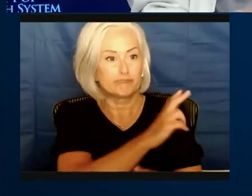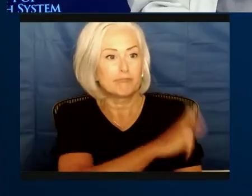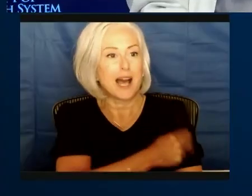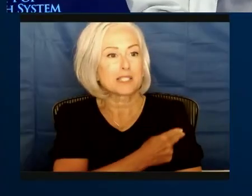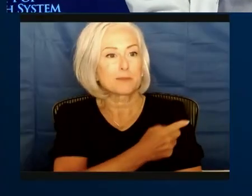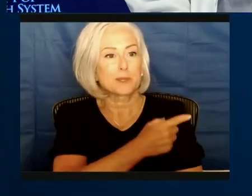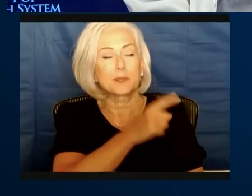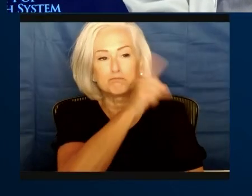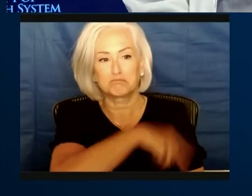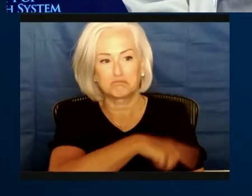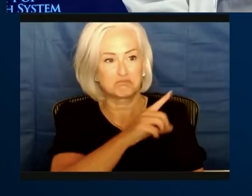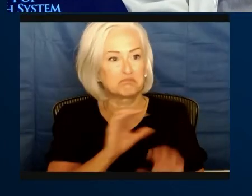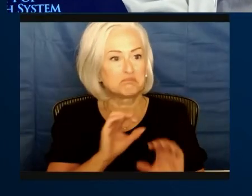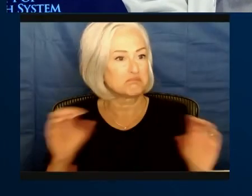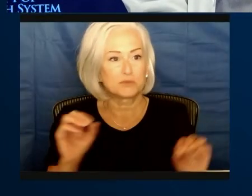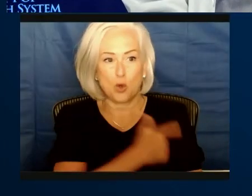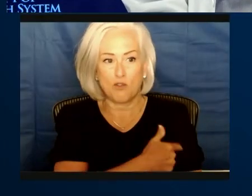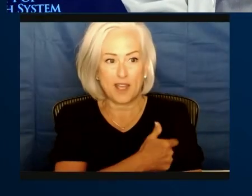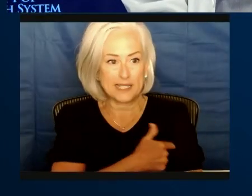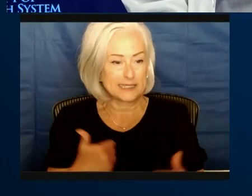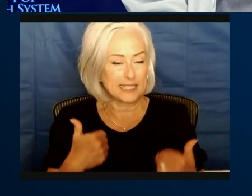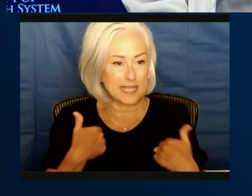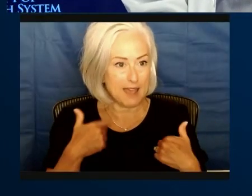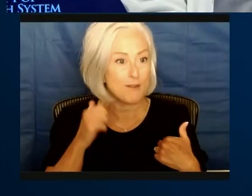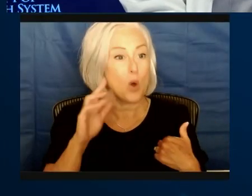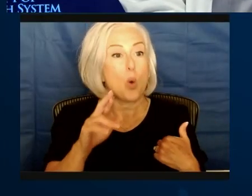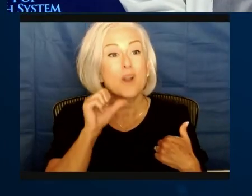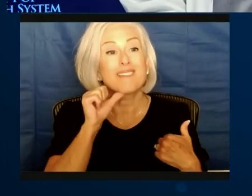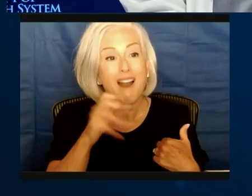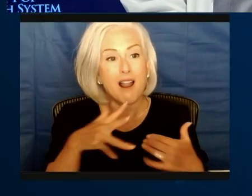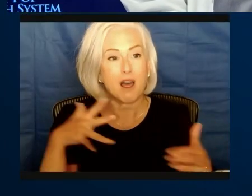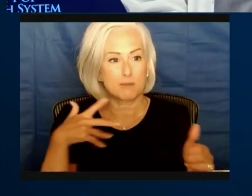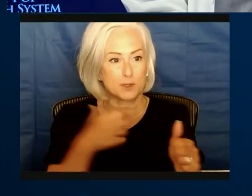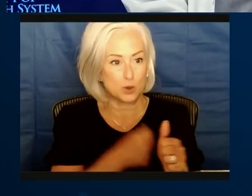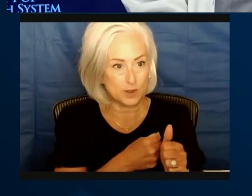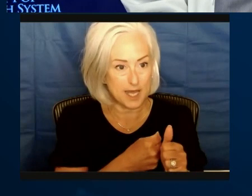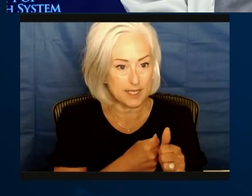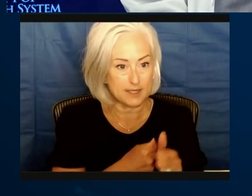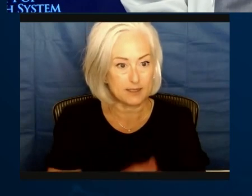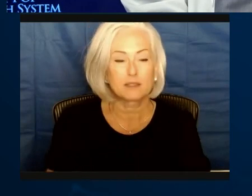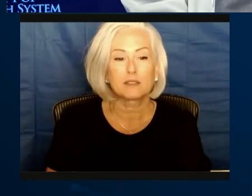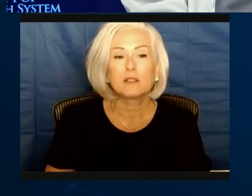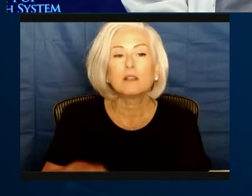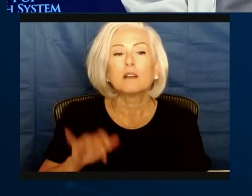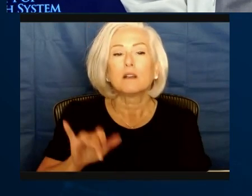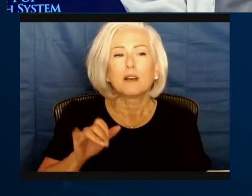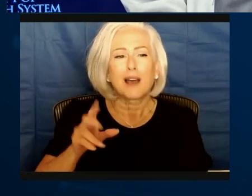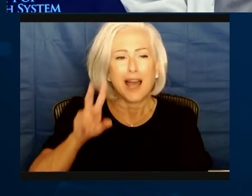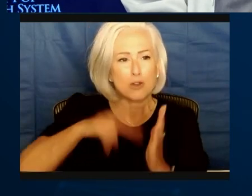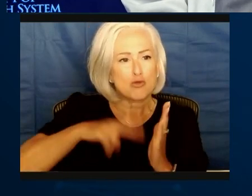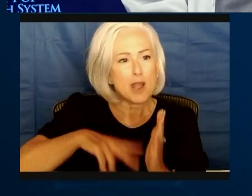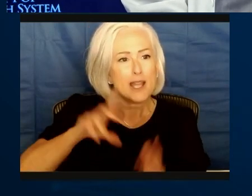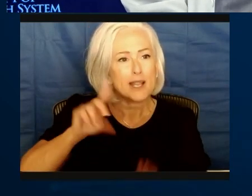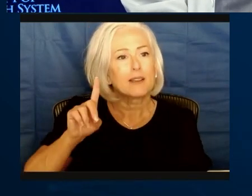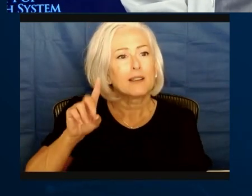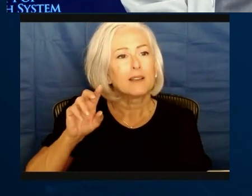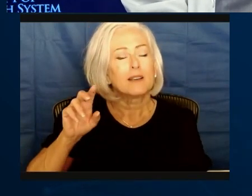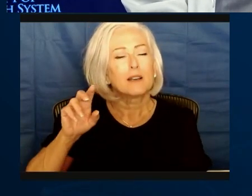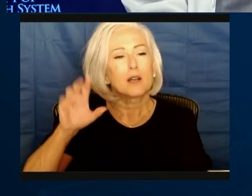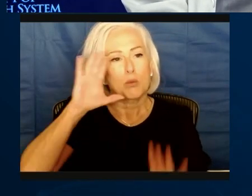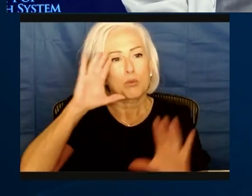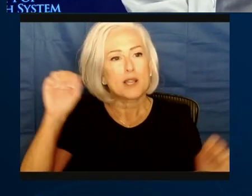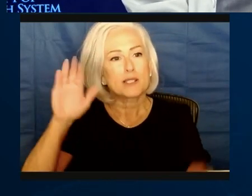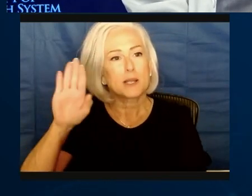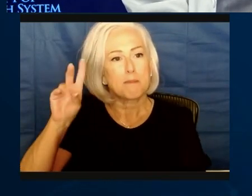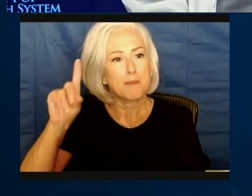read this morning that President Biden is thinking about not shaking hands when he goes on his Middle Eastern trip. I don't know. It